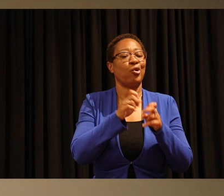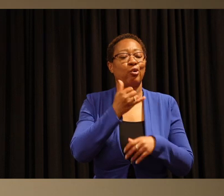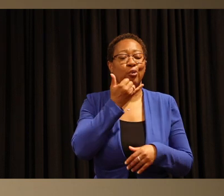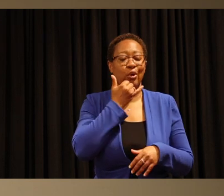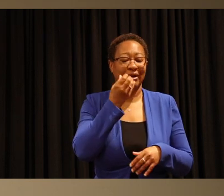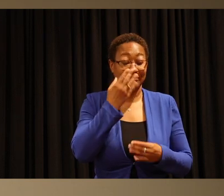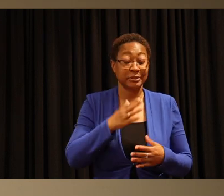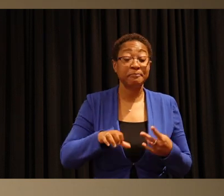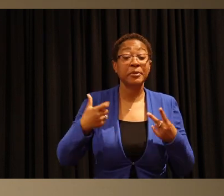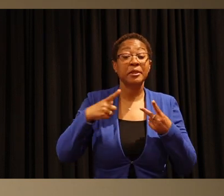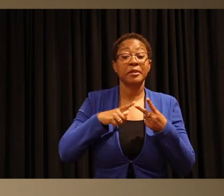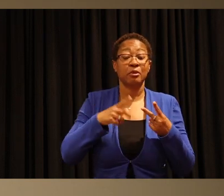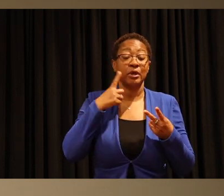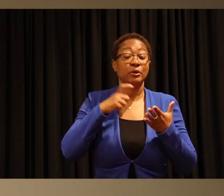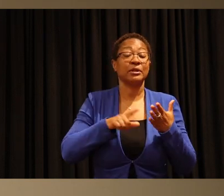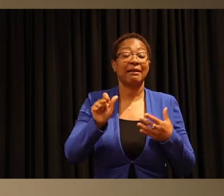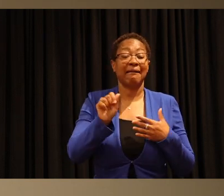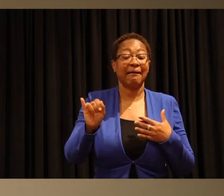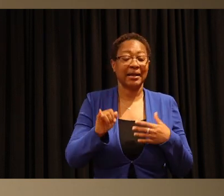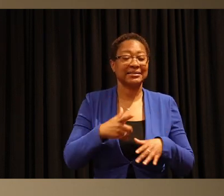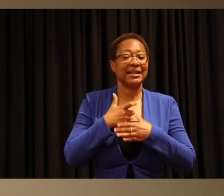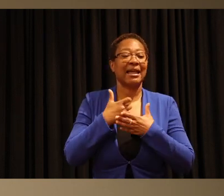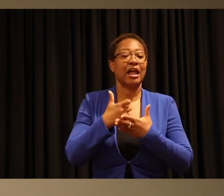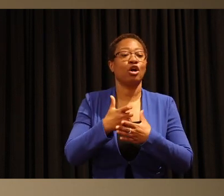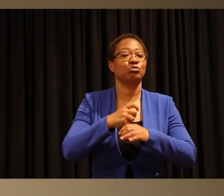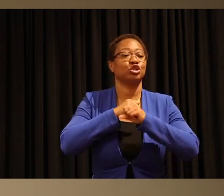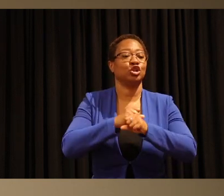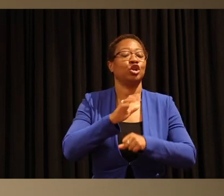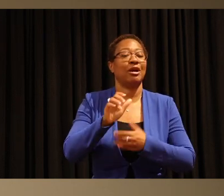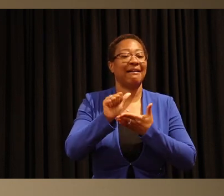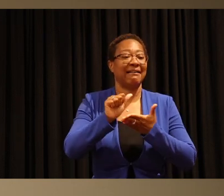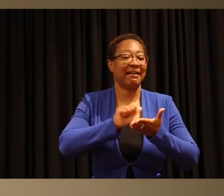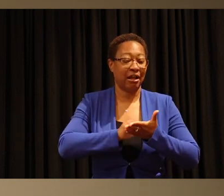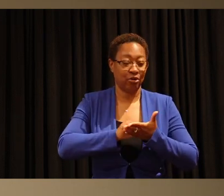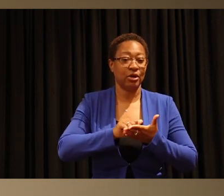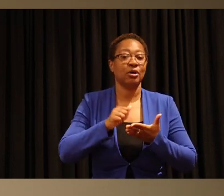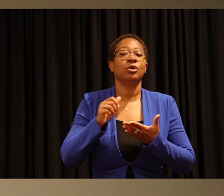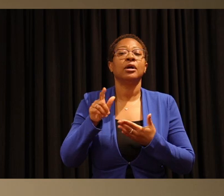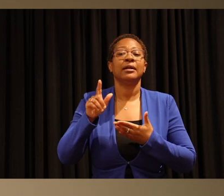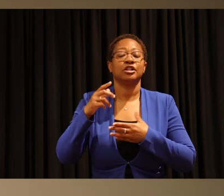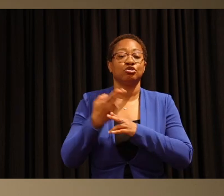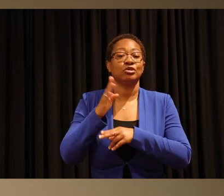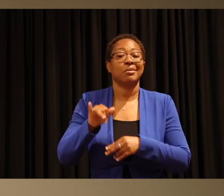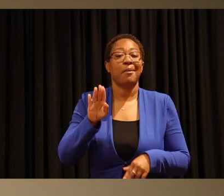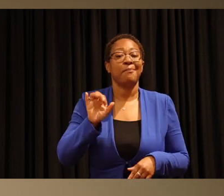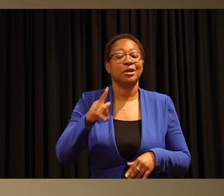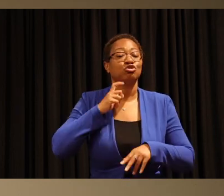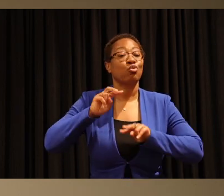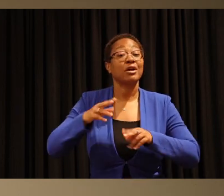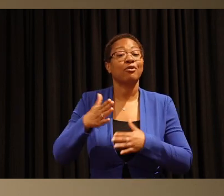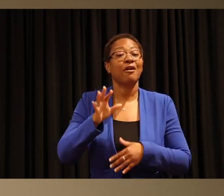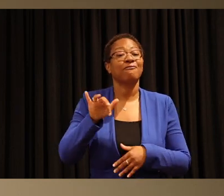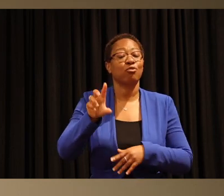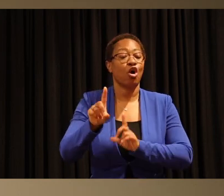The other place it's being used in is to help secure your accounts. It's being used by banks to watch for fraud